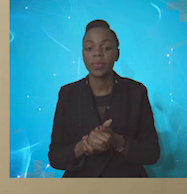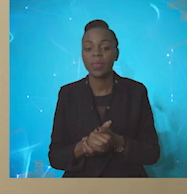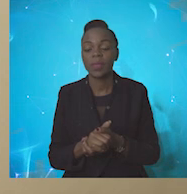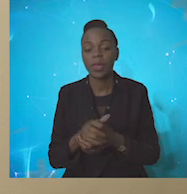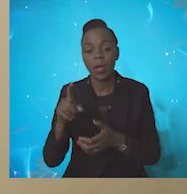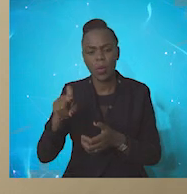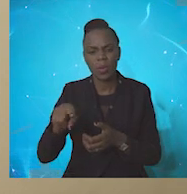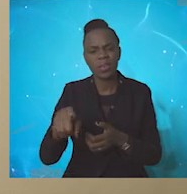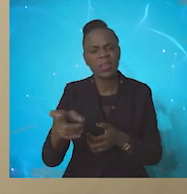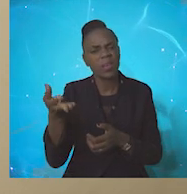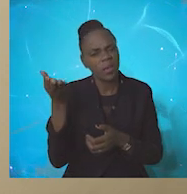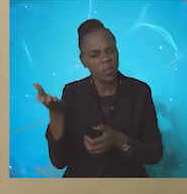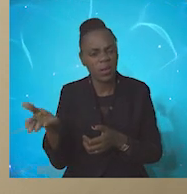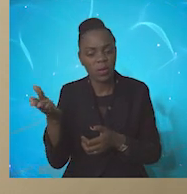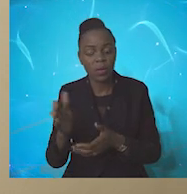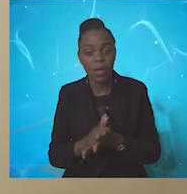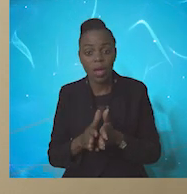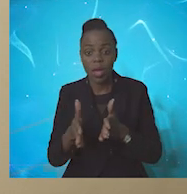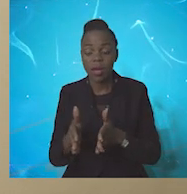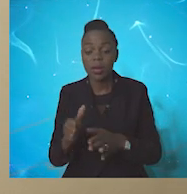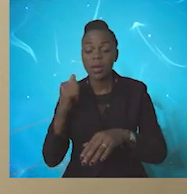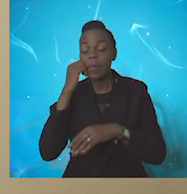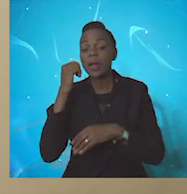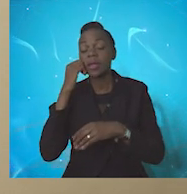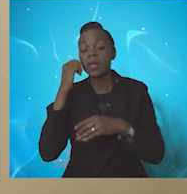Cryptococcal meningitis is a serious disease,